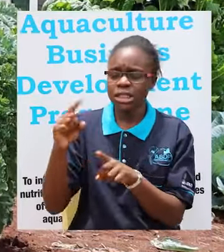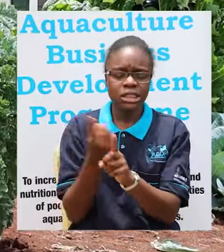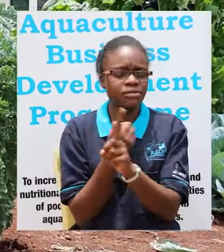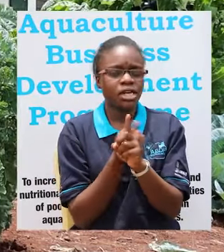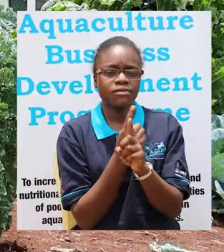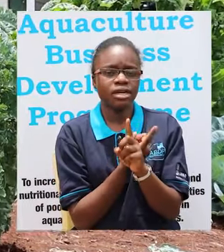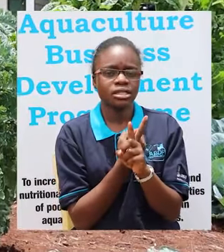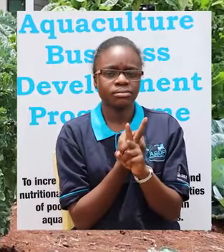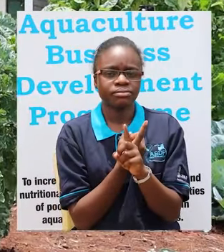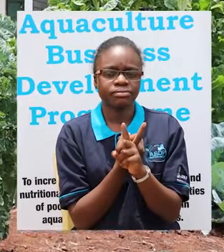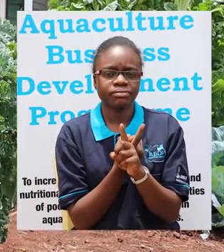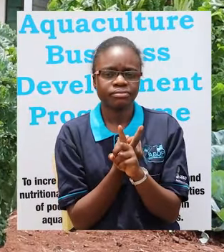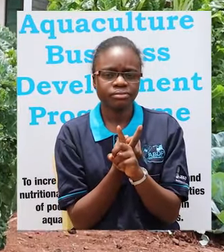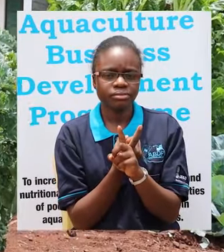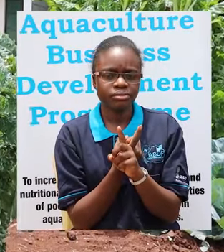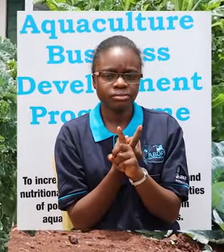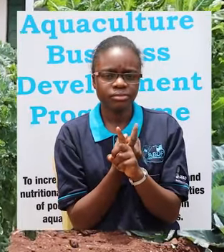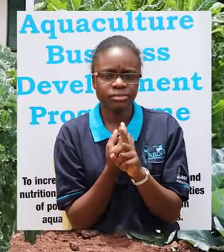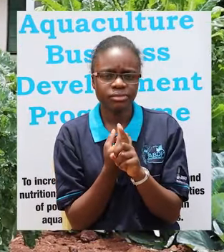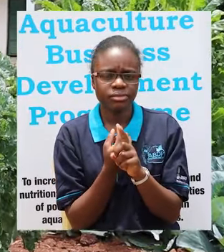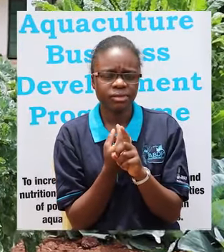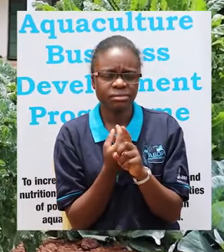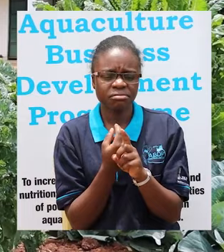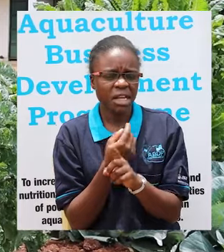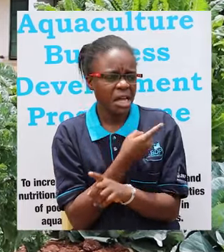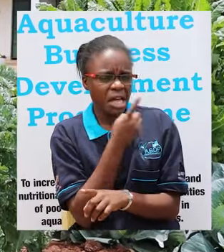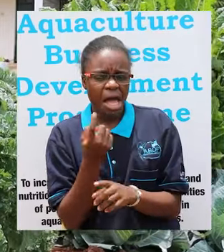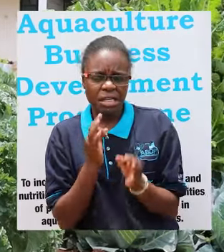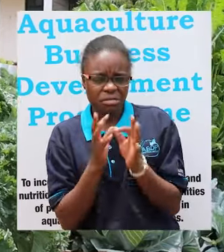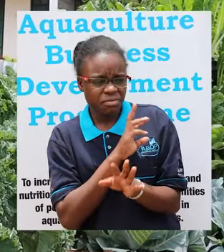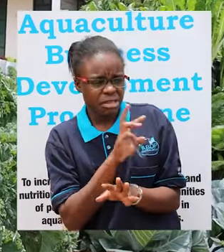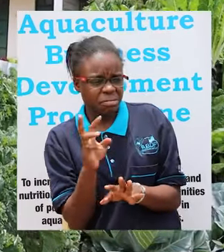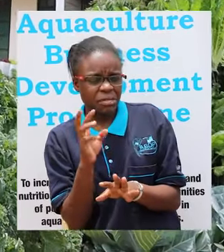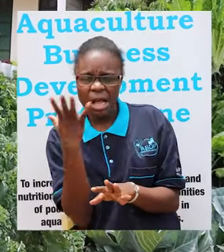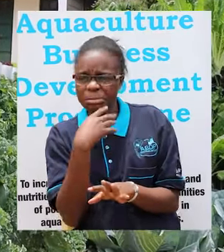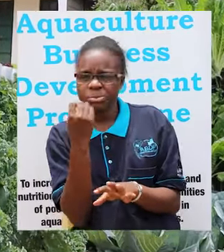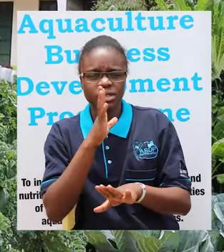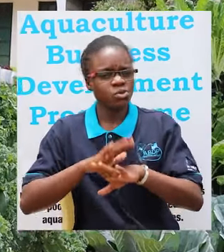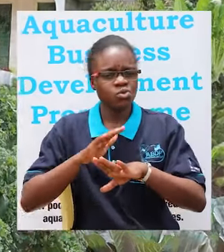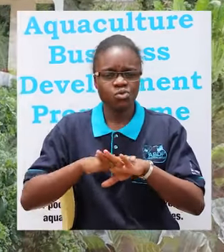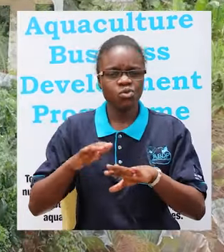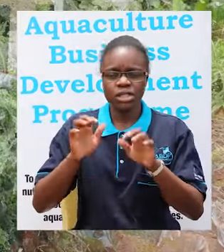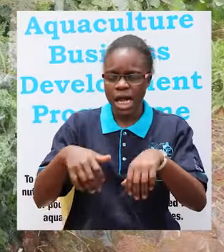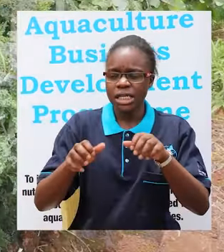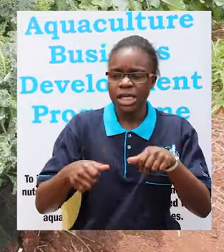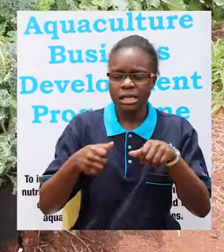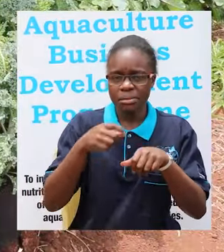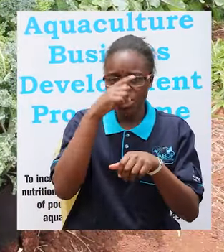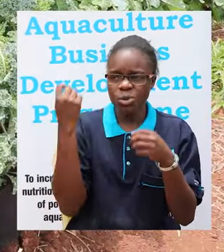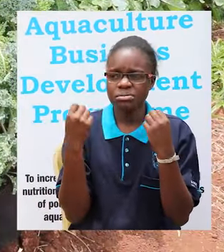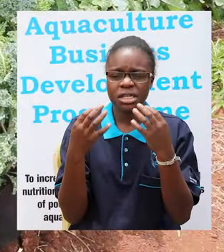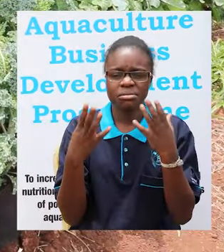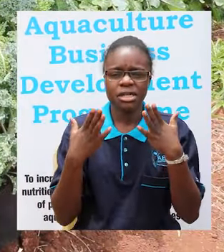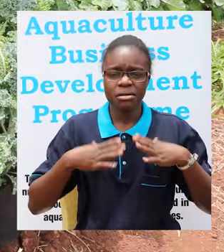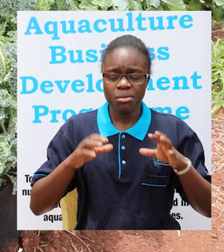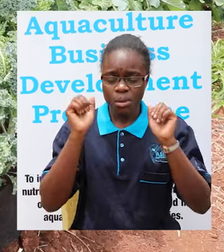of roughage. So it's a good garden because it requires very little space, and anybody can be able